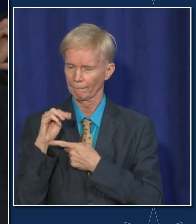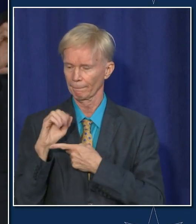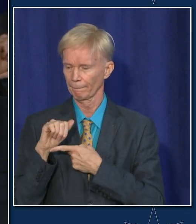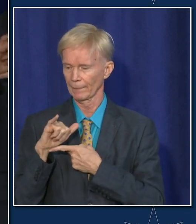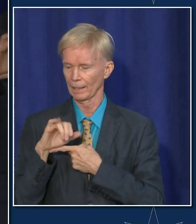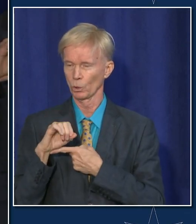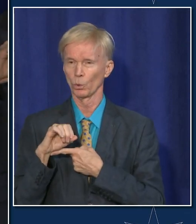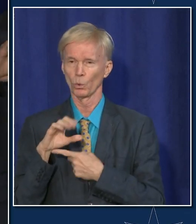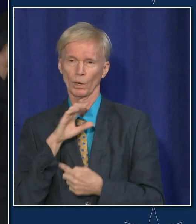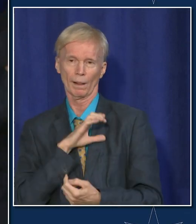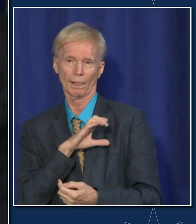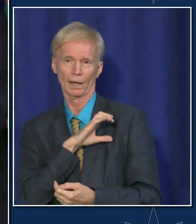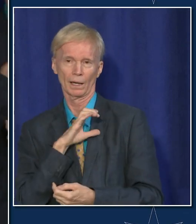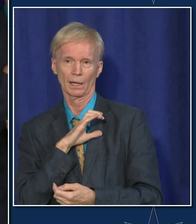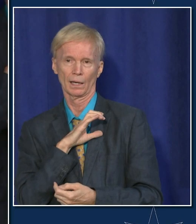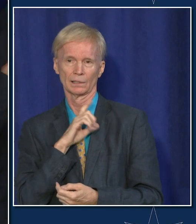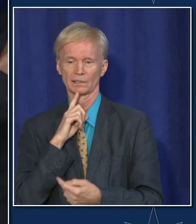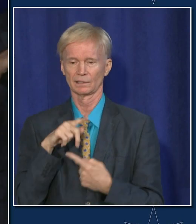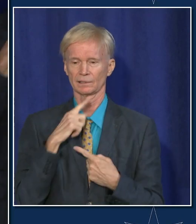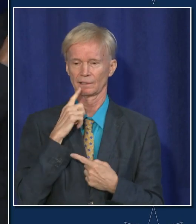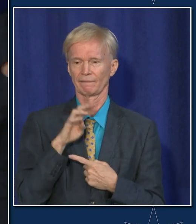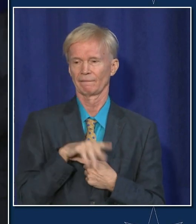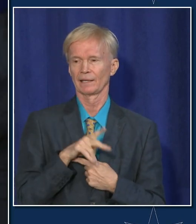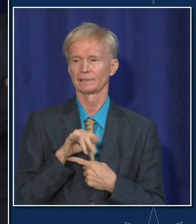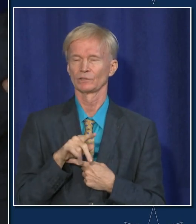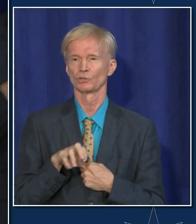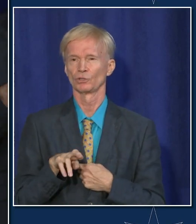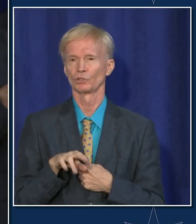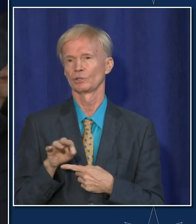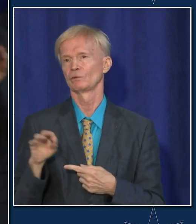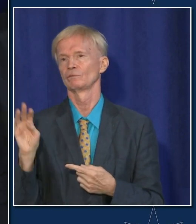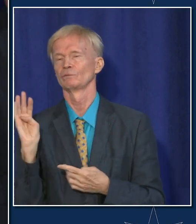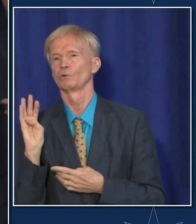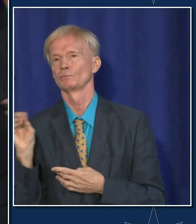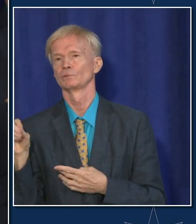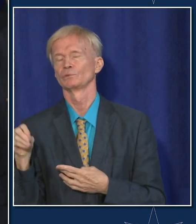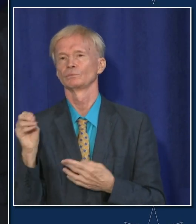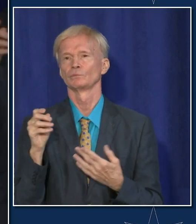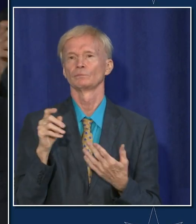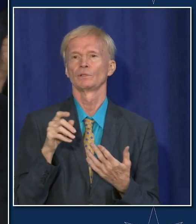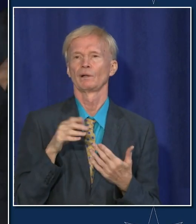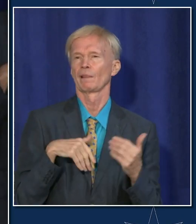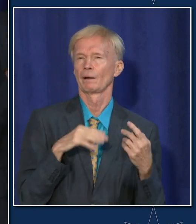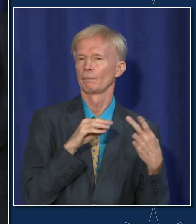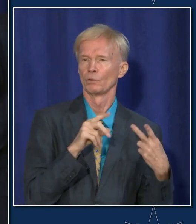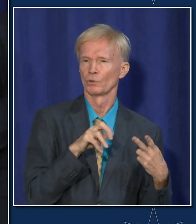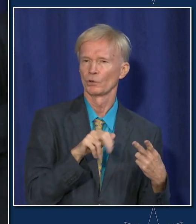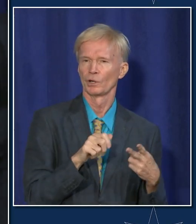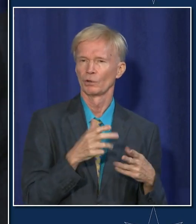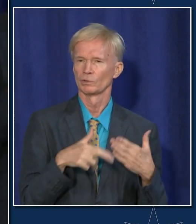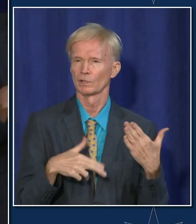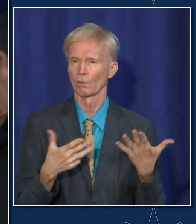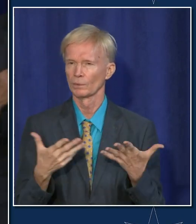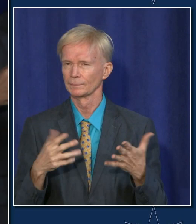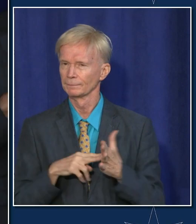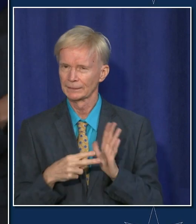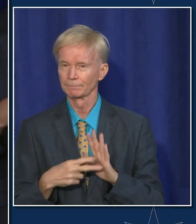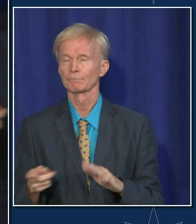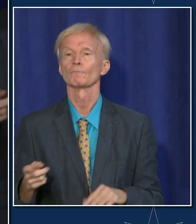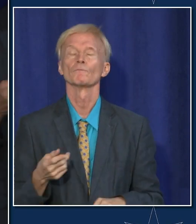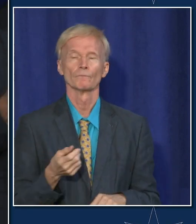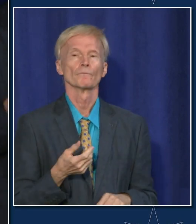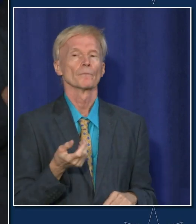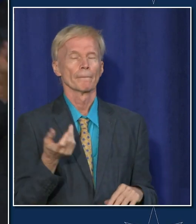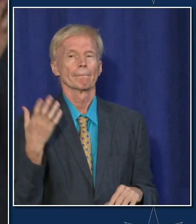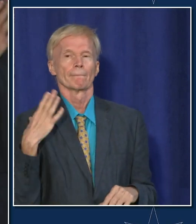that the Pfizer vaccine is only 42% effective versus the Moderna one? Yeah, so I was on a national call the